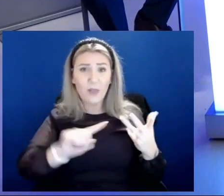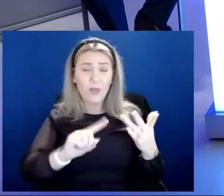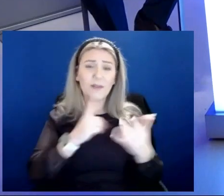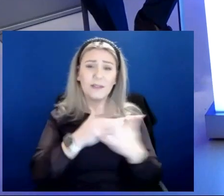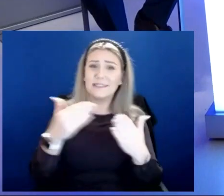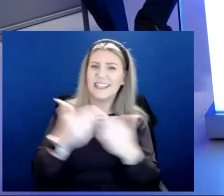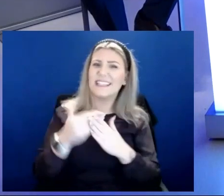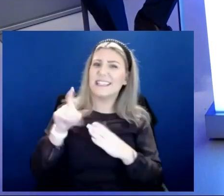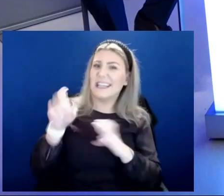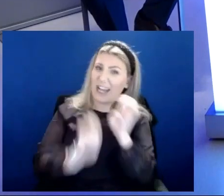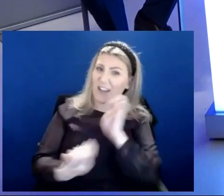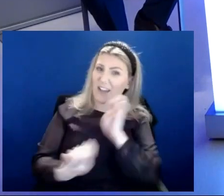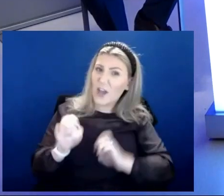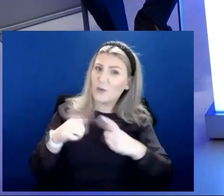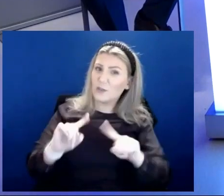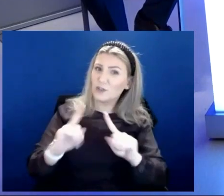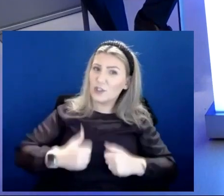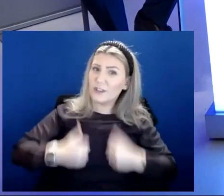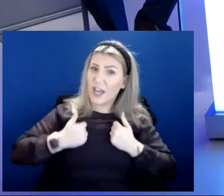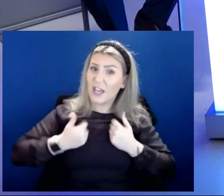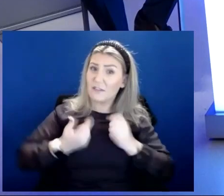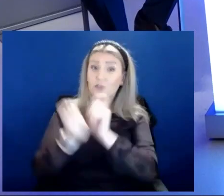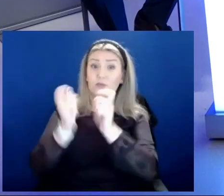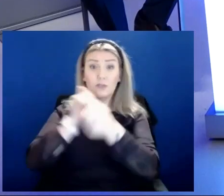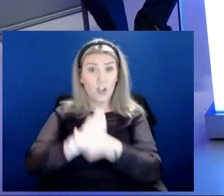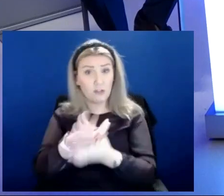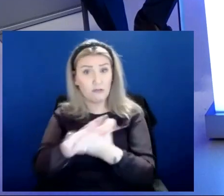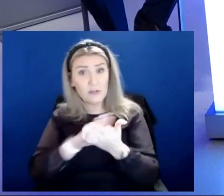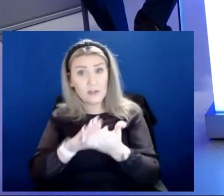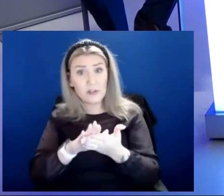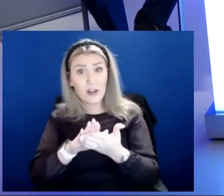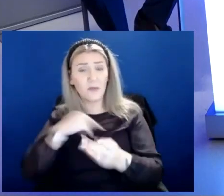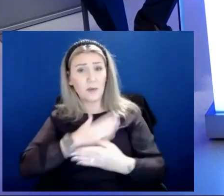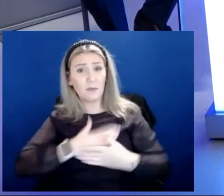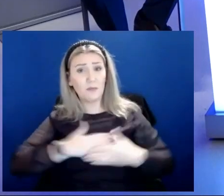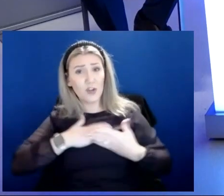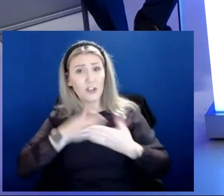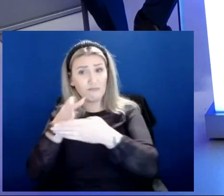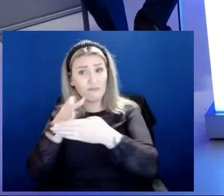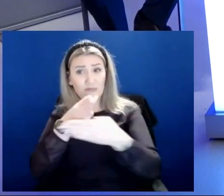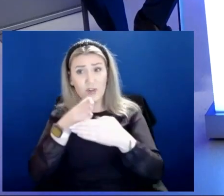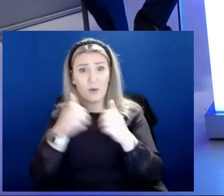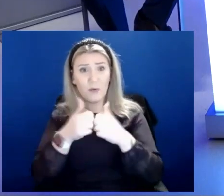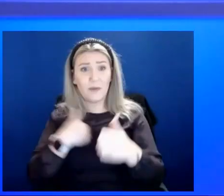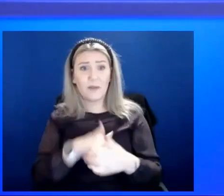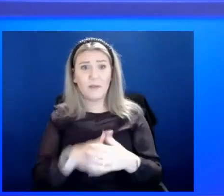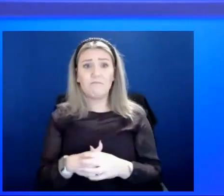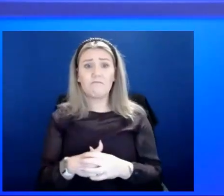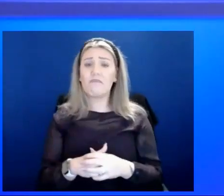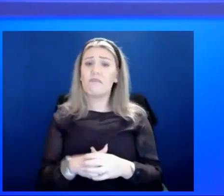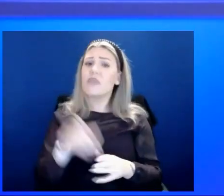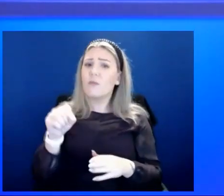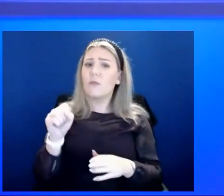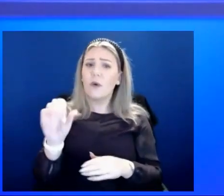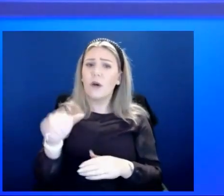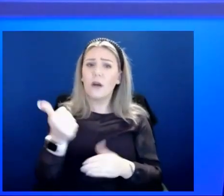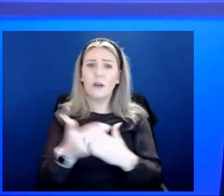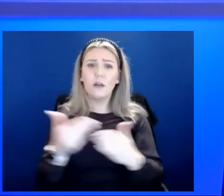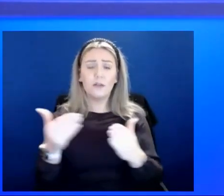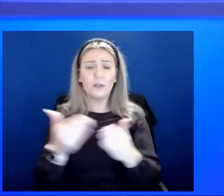you are in your life and make changes. And I think it's nice, and we appreciate you sharing that with us, first of all. Well, yeah, and the other thing is, having